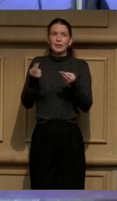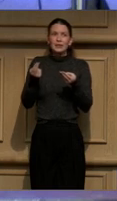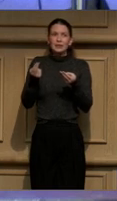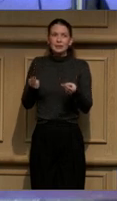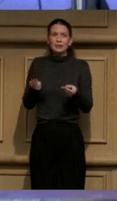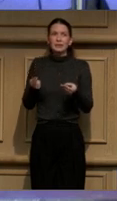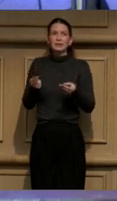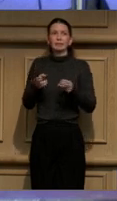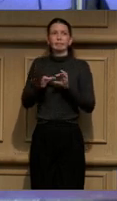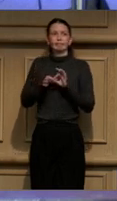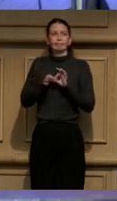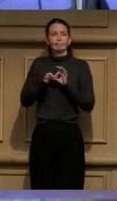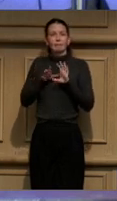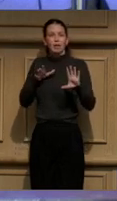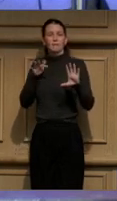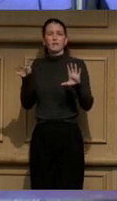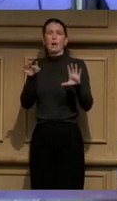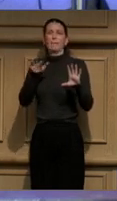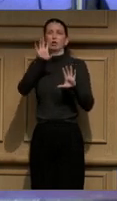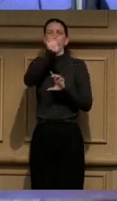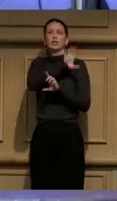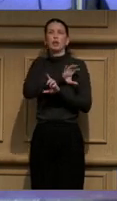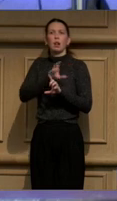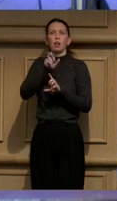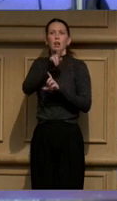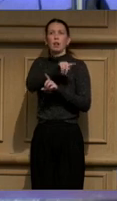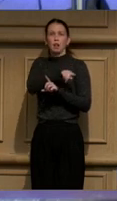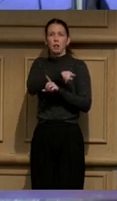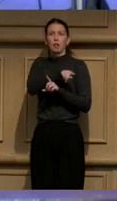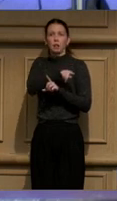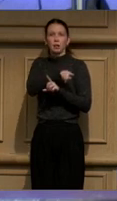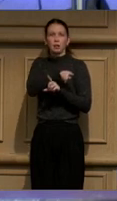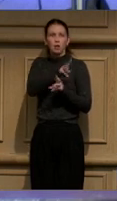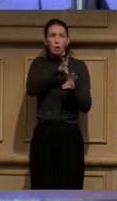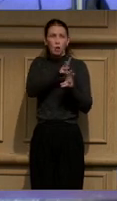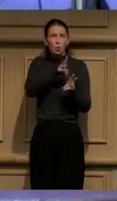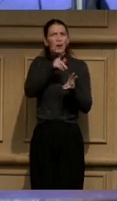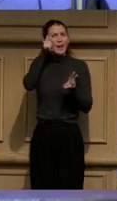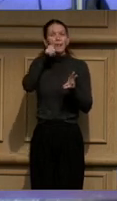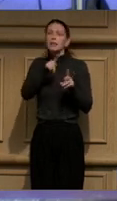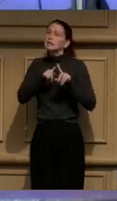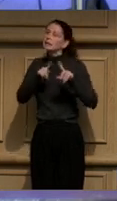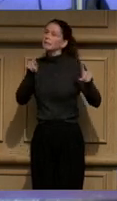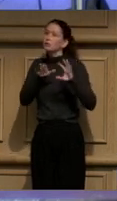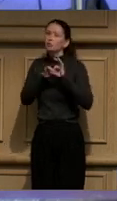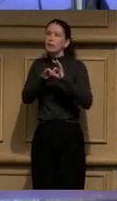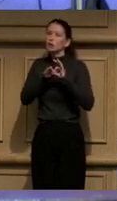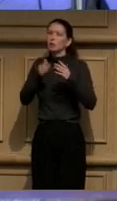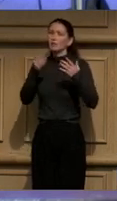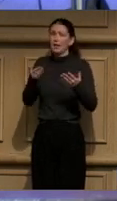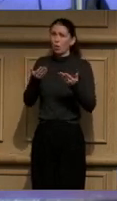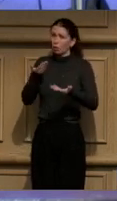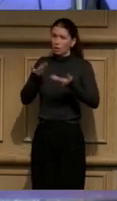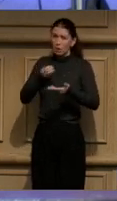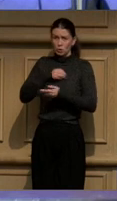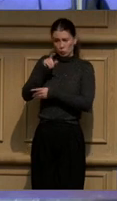now a very changed landscape now to what it was maybe 20 to 30 years ago. I mean, because for